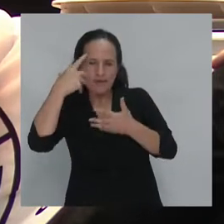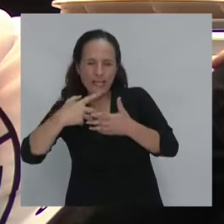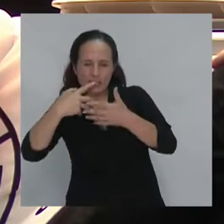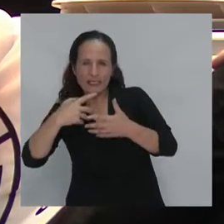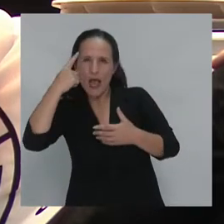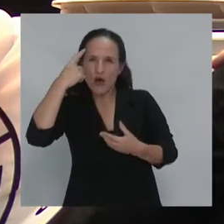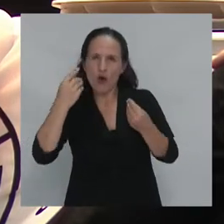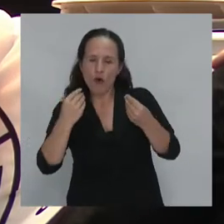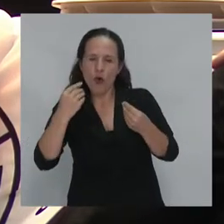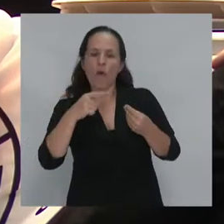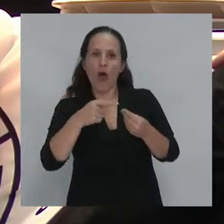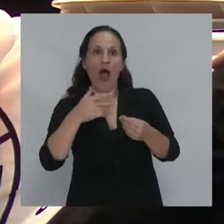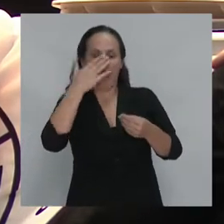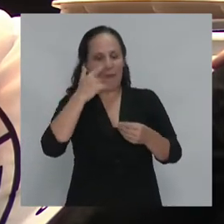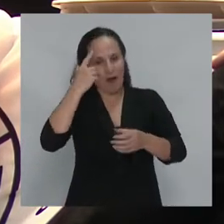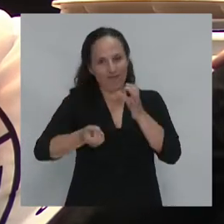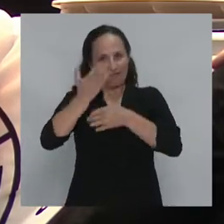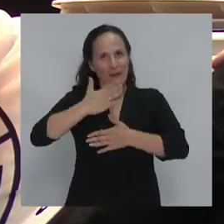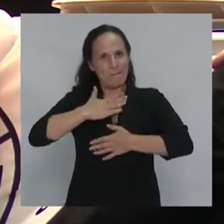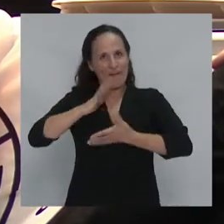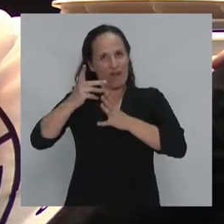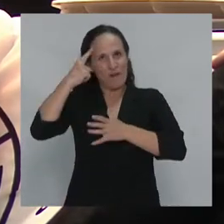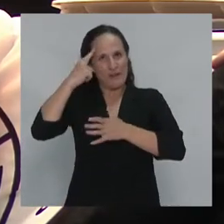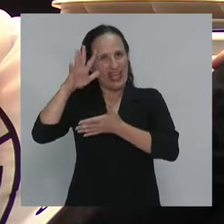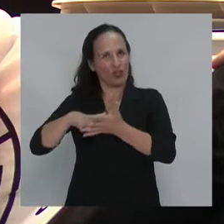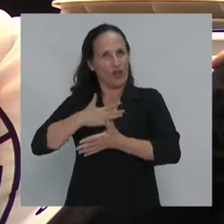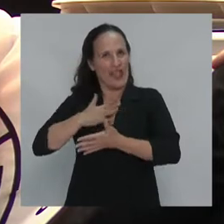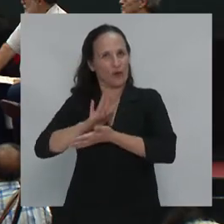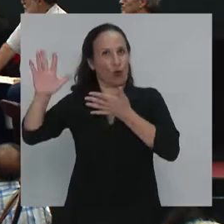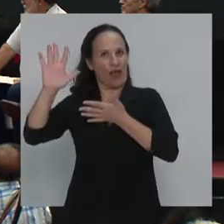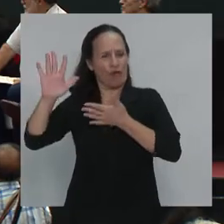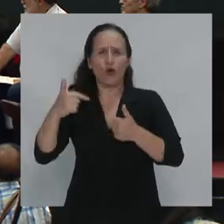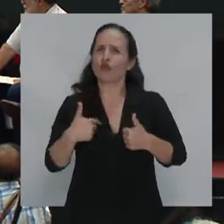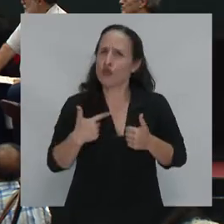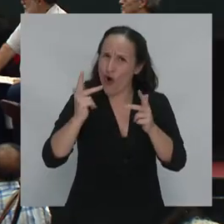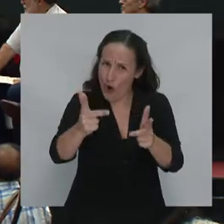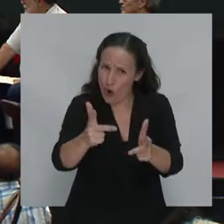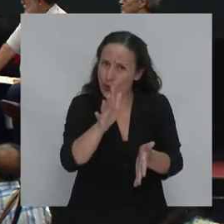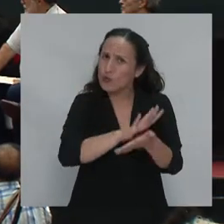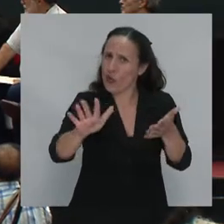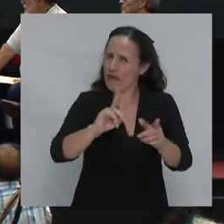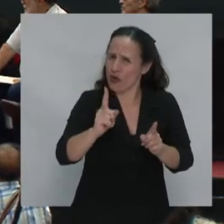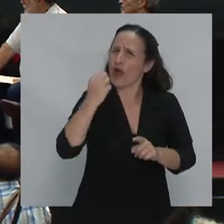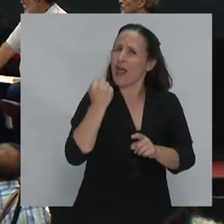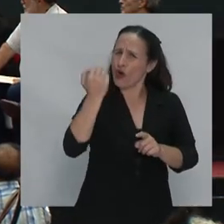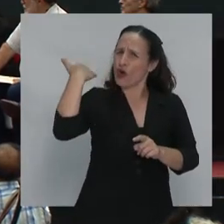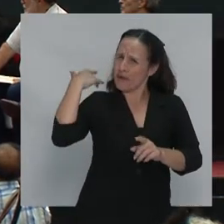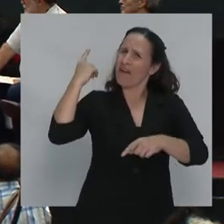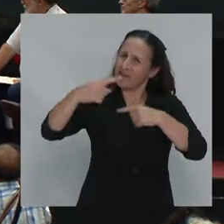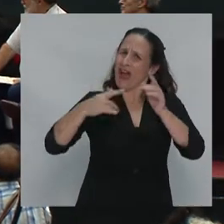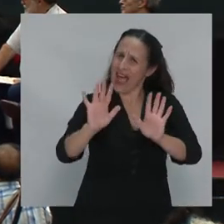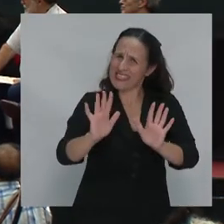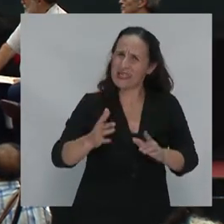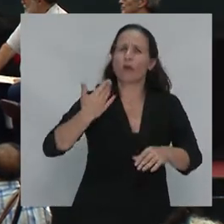I don't mean to say that this is new economics used to do this used to do this in the time of Smith and